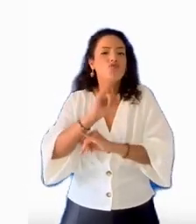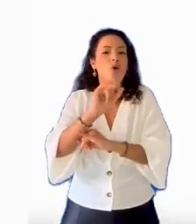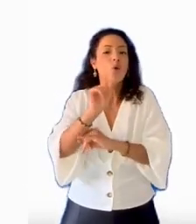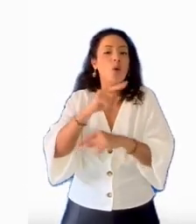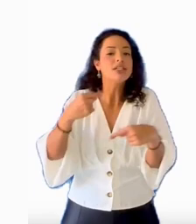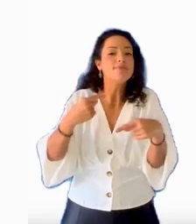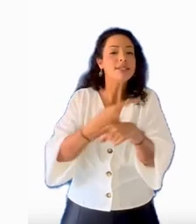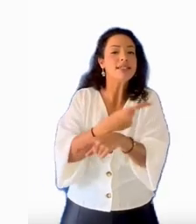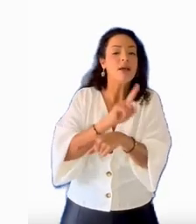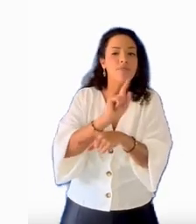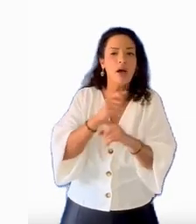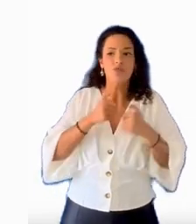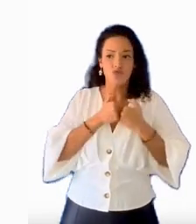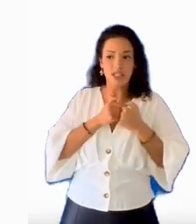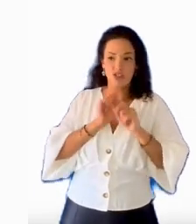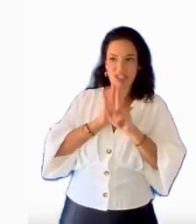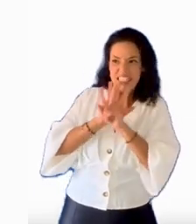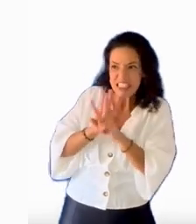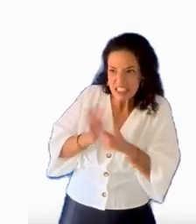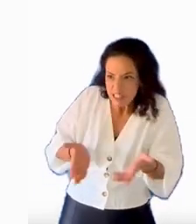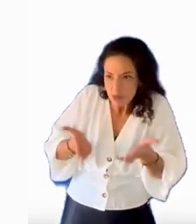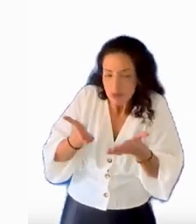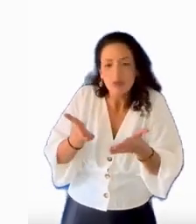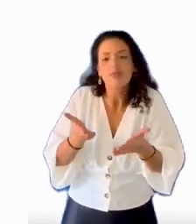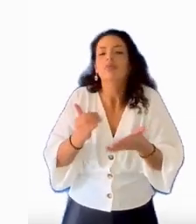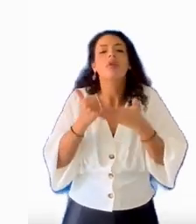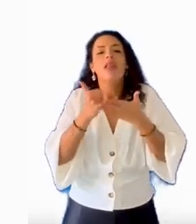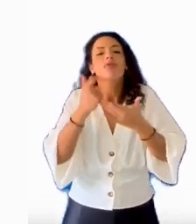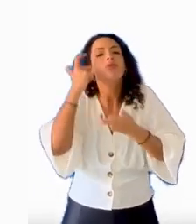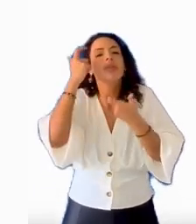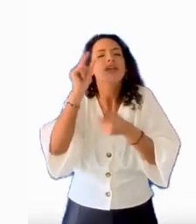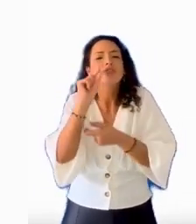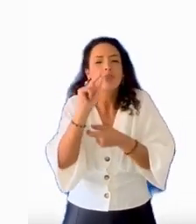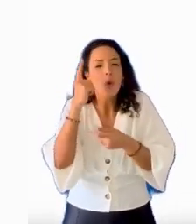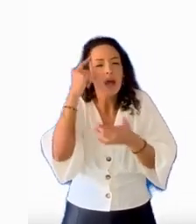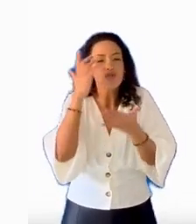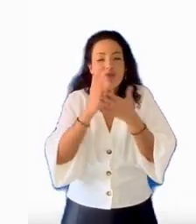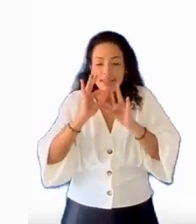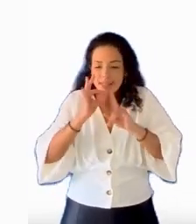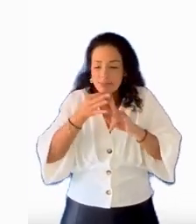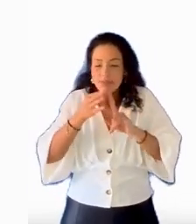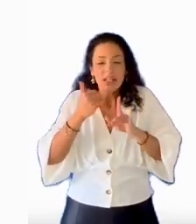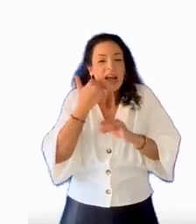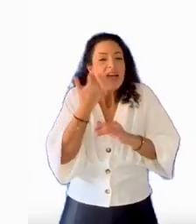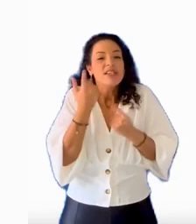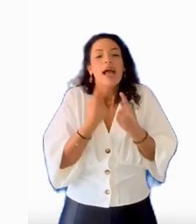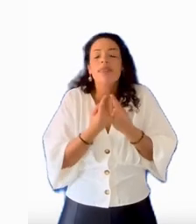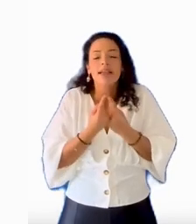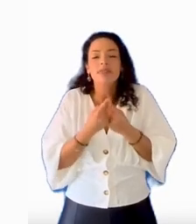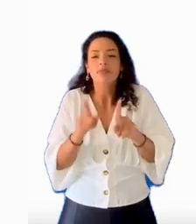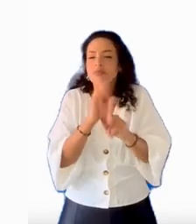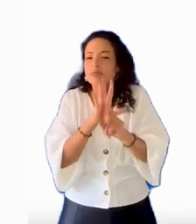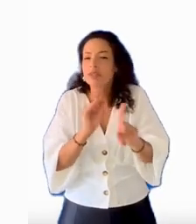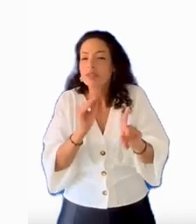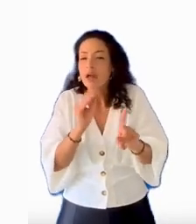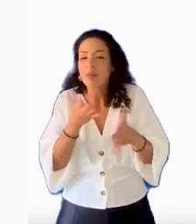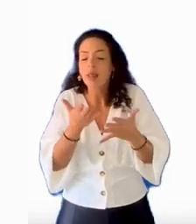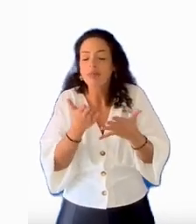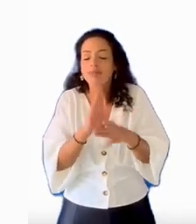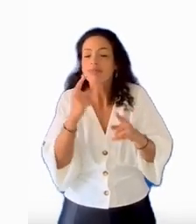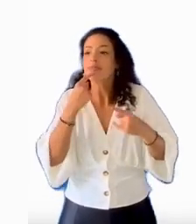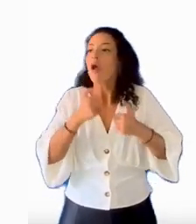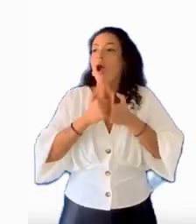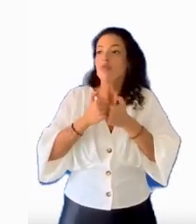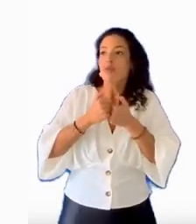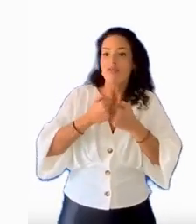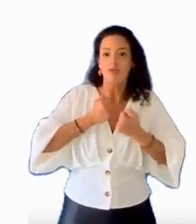However, gratitude should never be pushed, and it can be helpful to think small and to get really specific, particularly day to day. For example, rather than saying